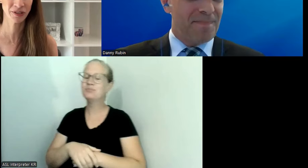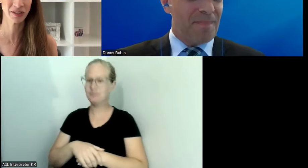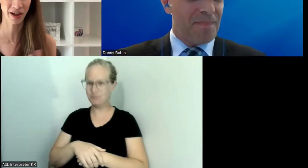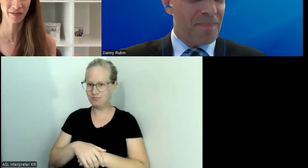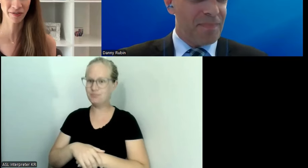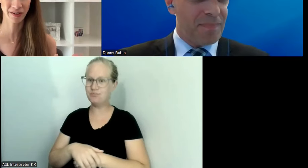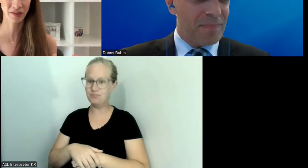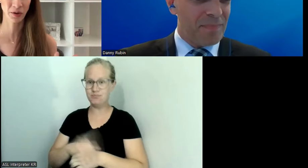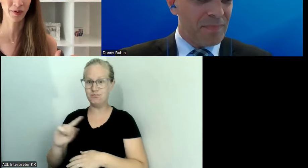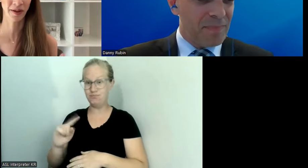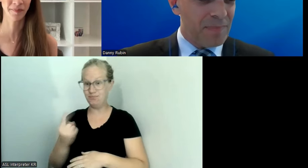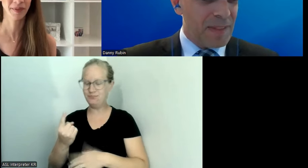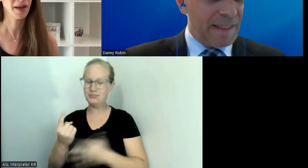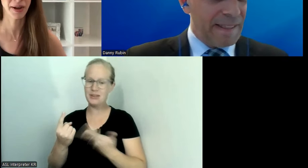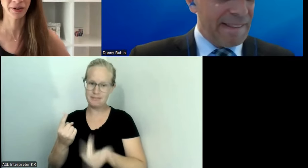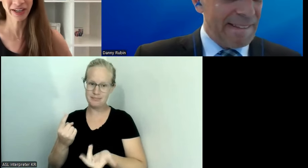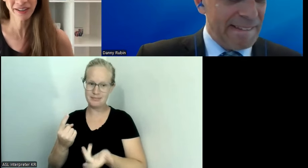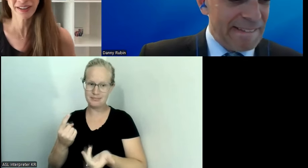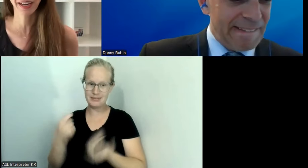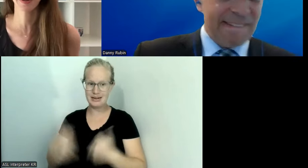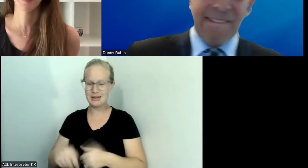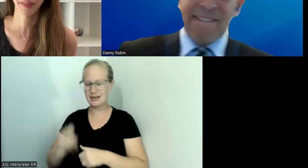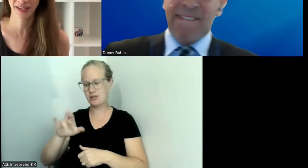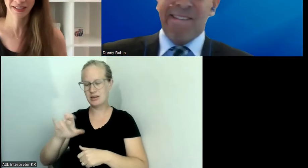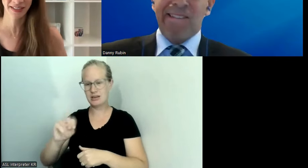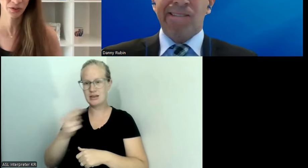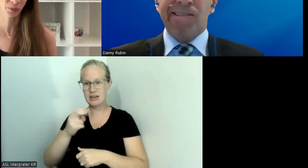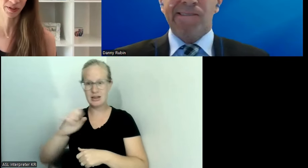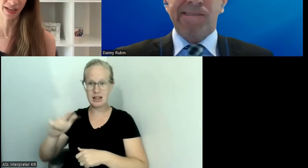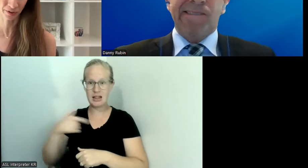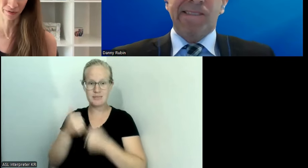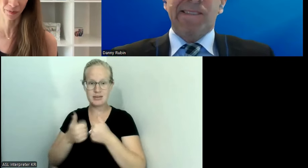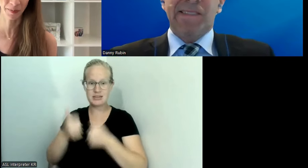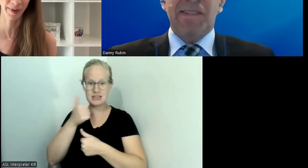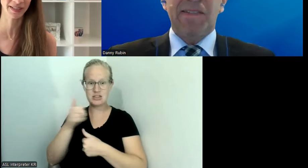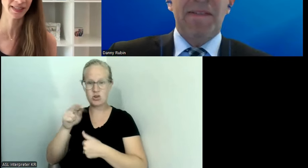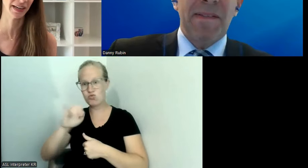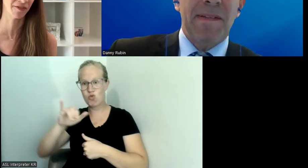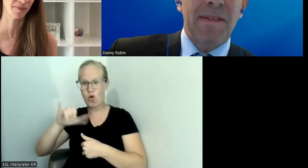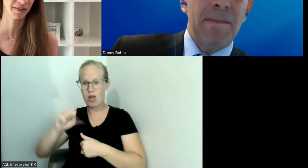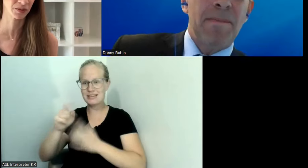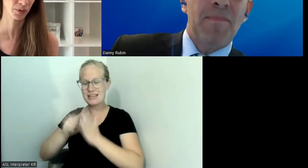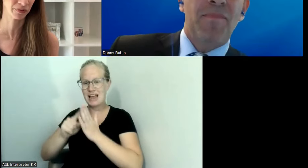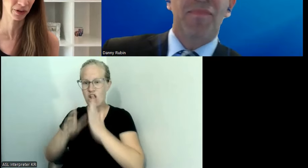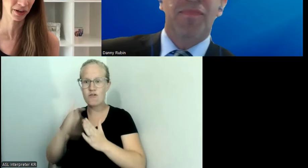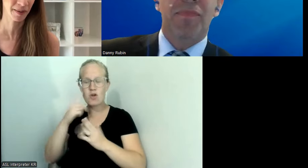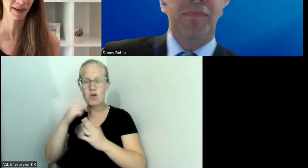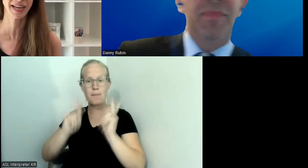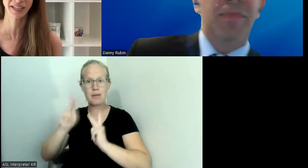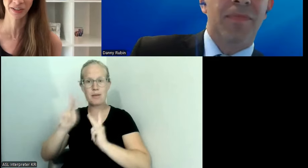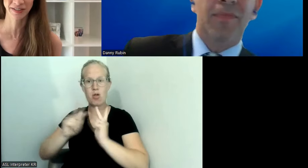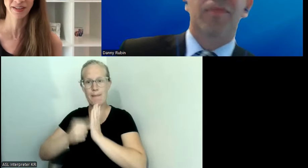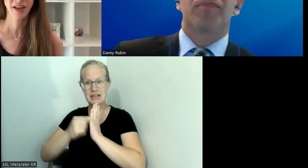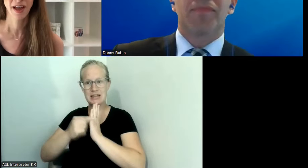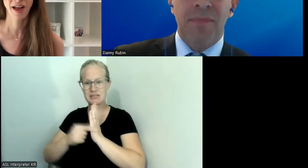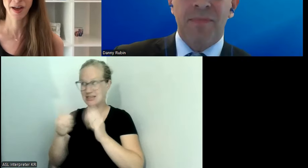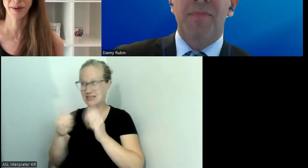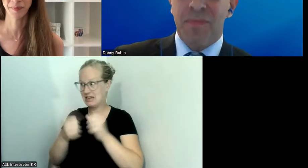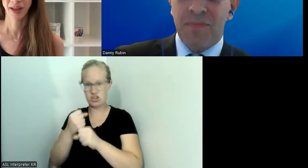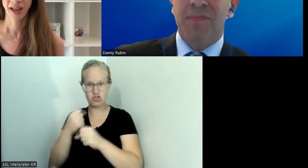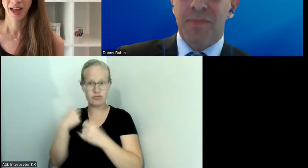Well, first off, so I'm Erin Hill and I am the Senior Royals Editor for People Magazine. And I've been at this role for about 10 years.